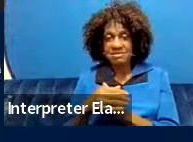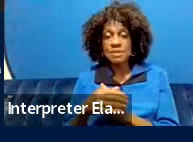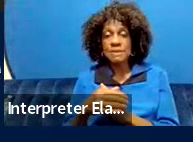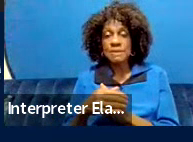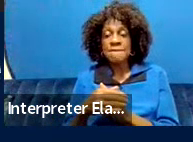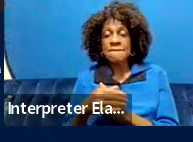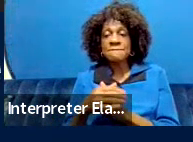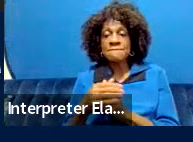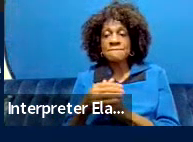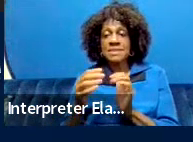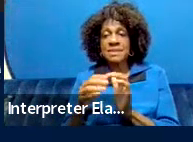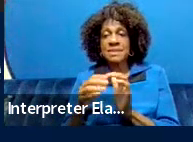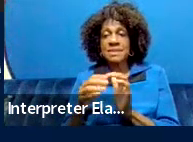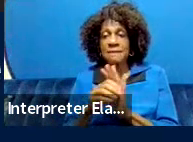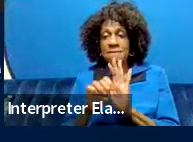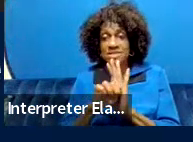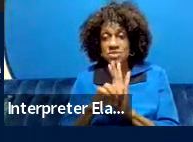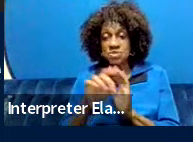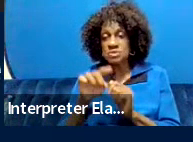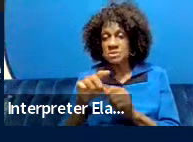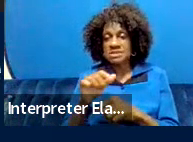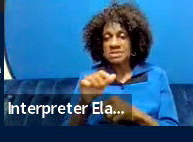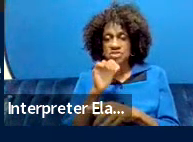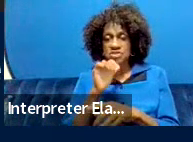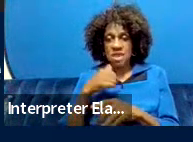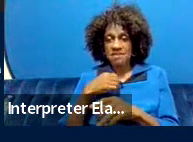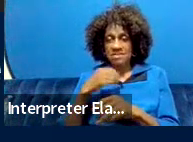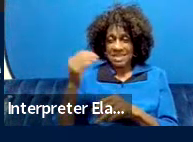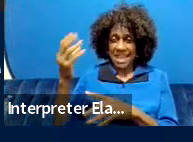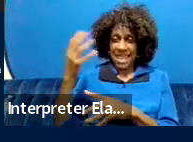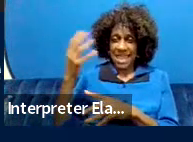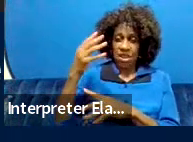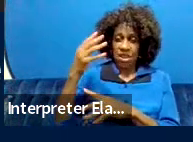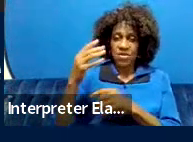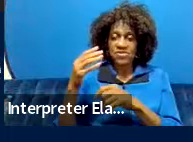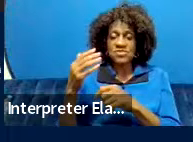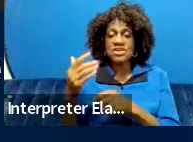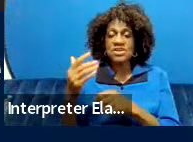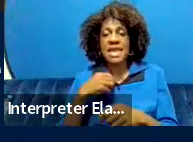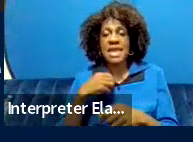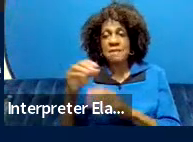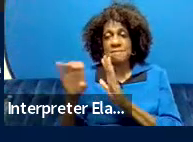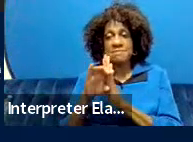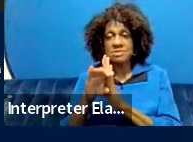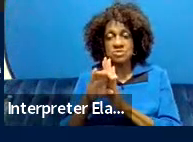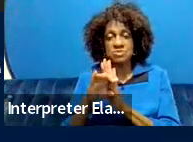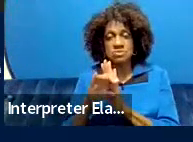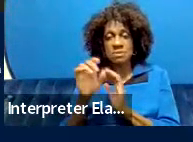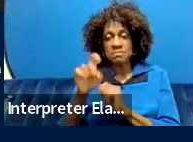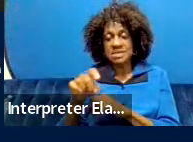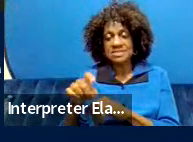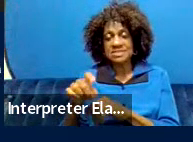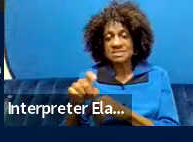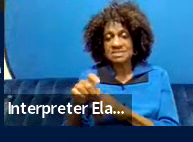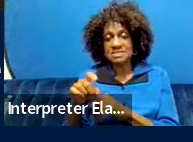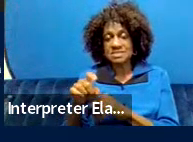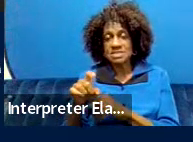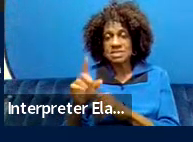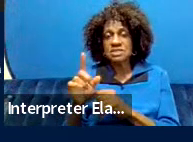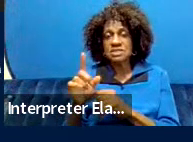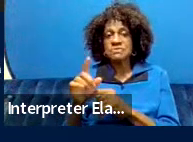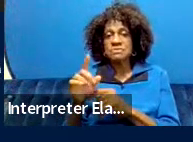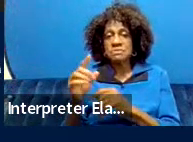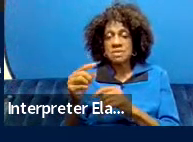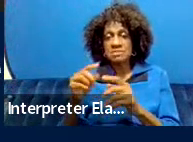Pictograms and their fields must have a non-glare finish, and pictograms must contrast with their fields